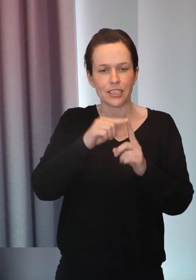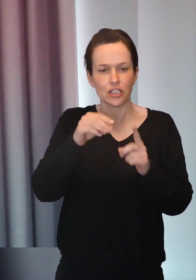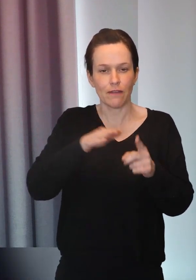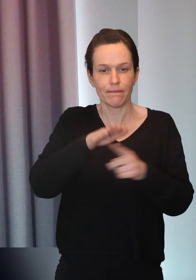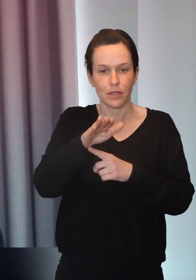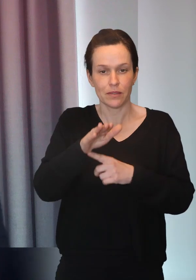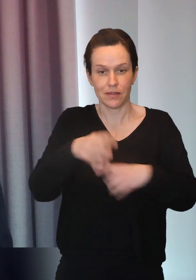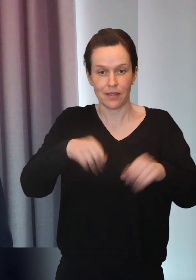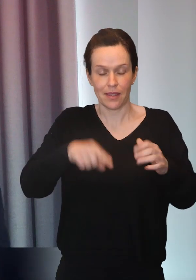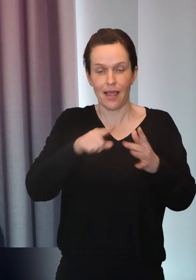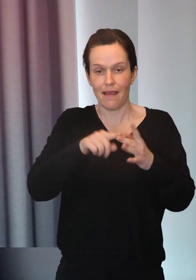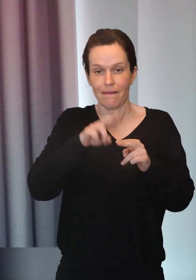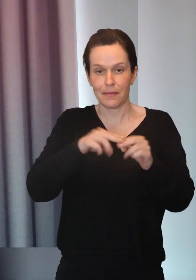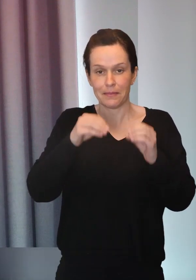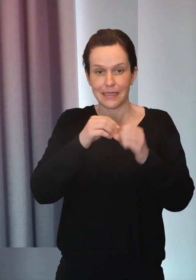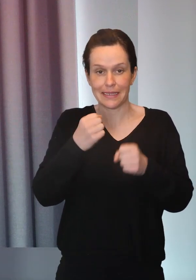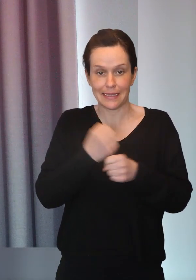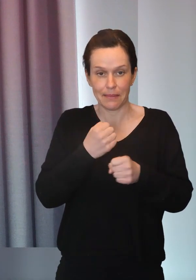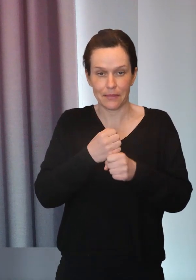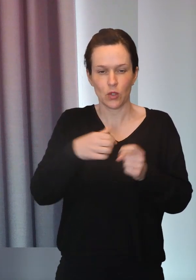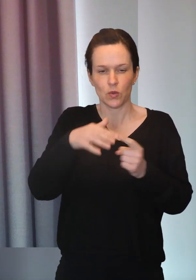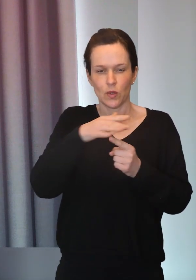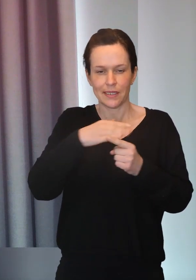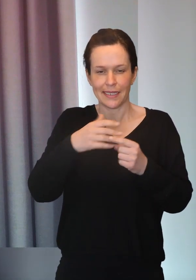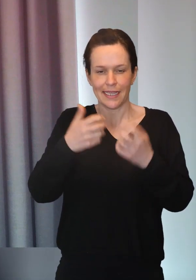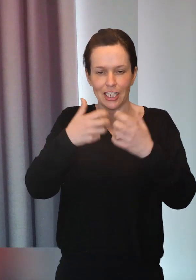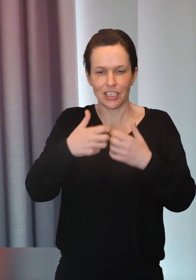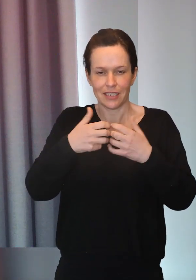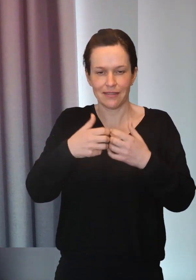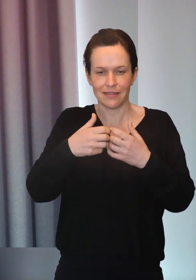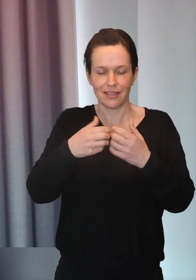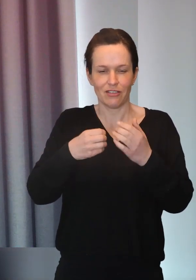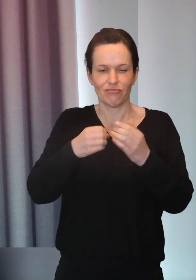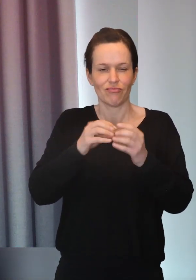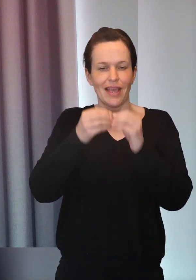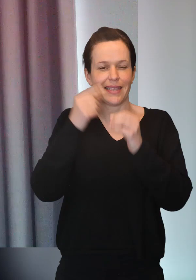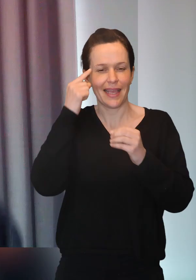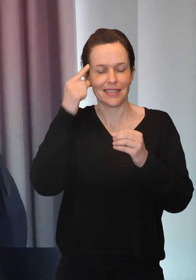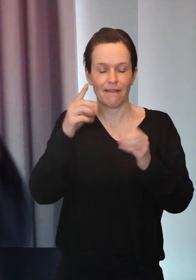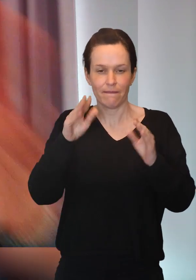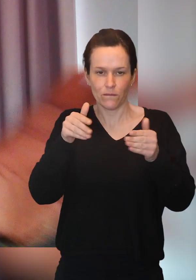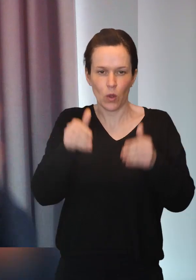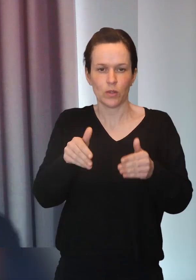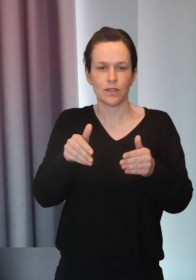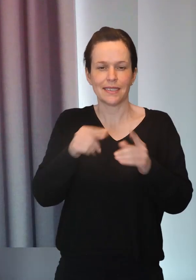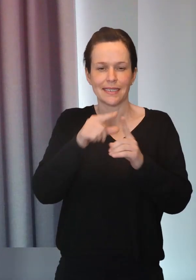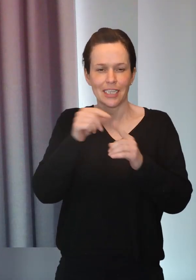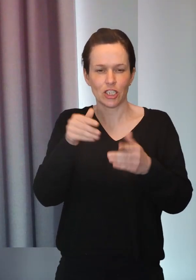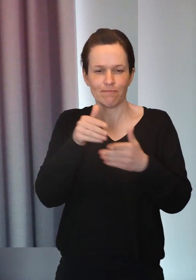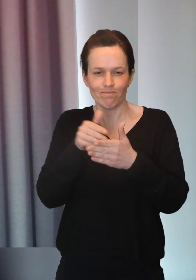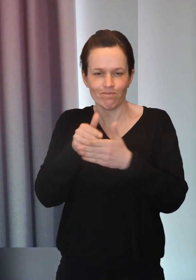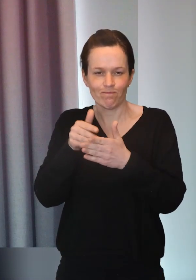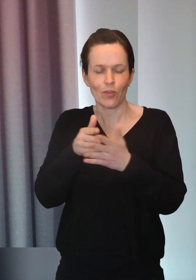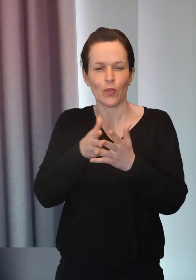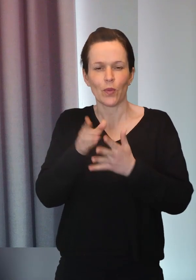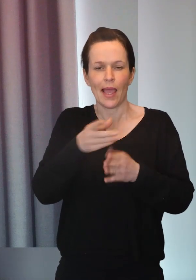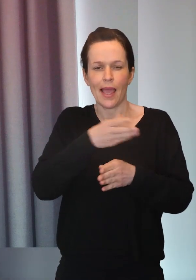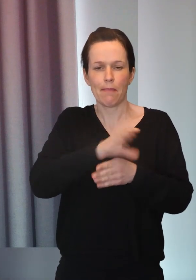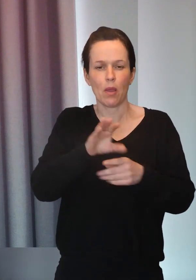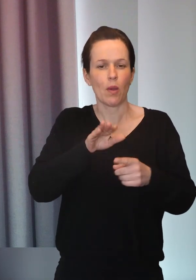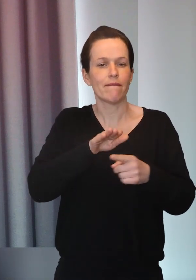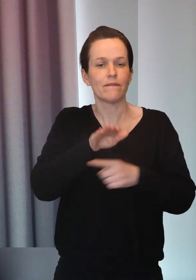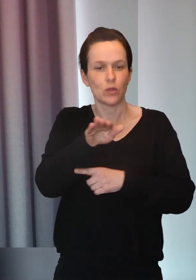Through this feedback, Empowering Futures was also born at IFB Gaming, our social and planetary initiative focused on tackling